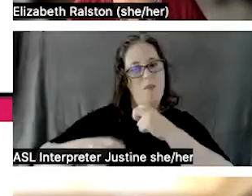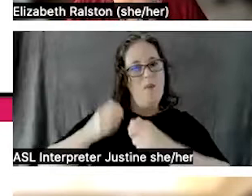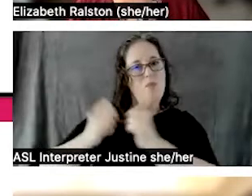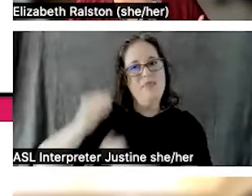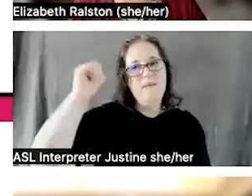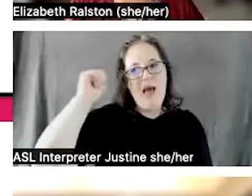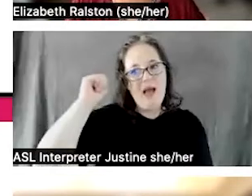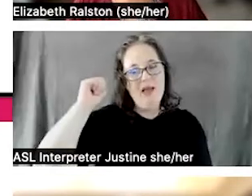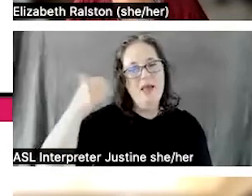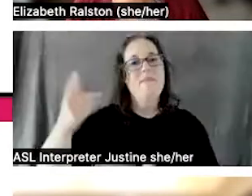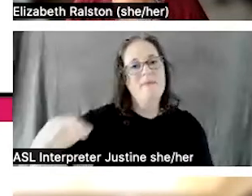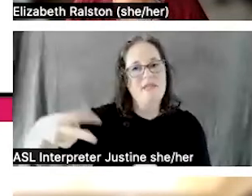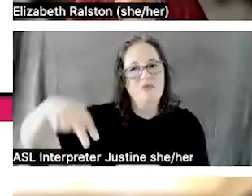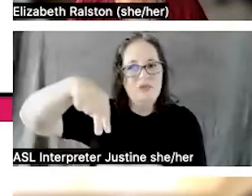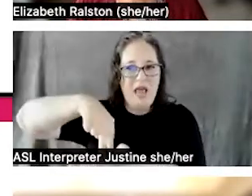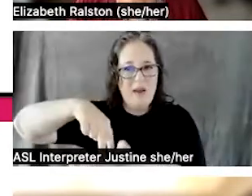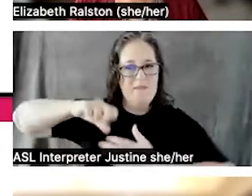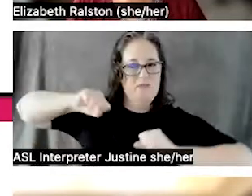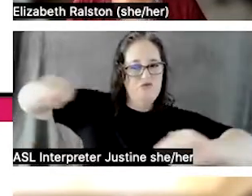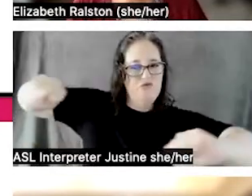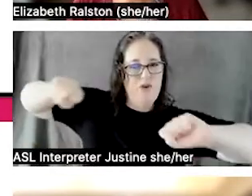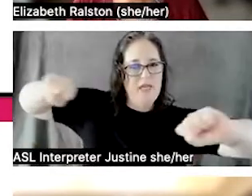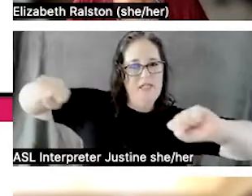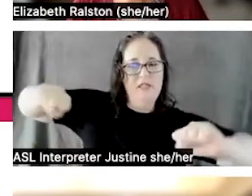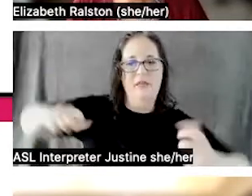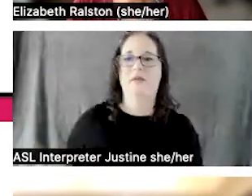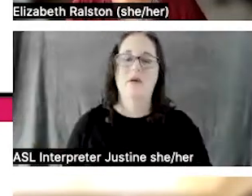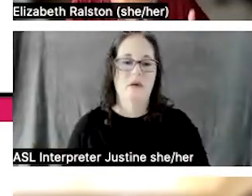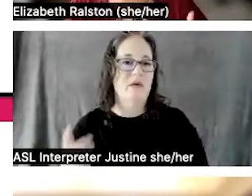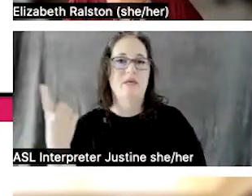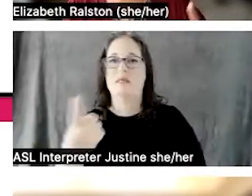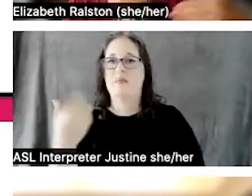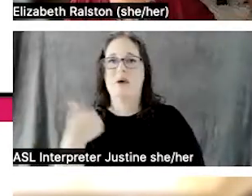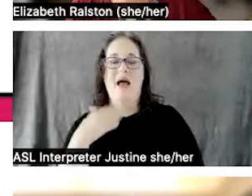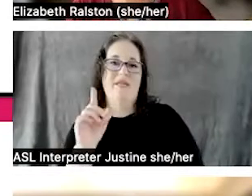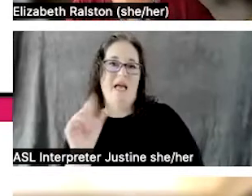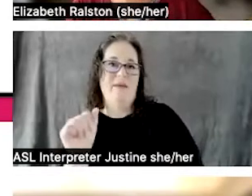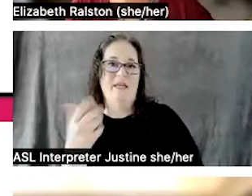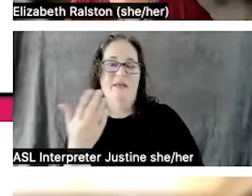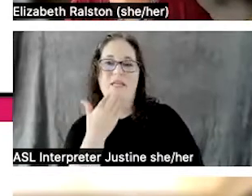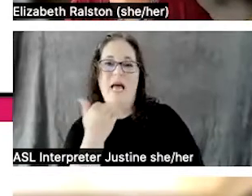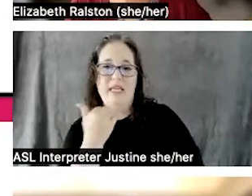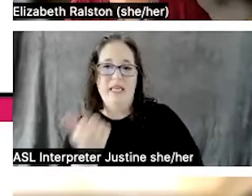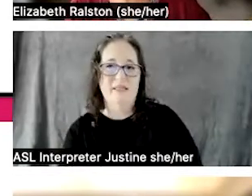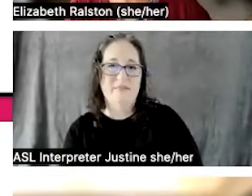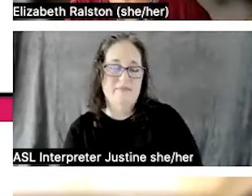that I have some mobility. Or someone who has diabetes, they may have to leave and